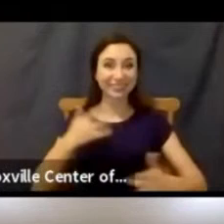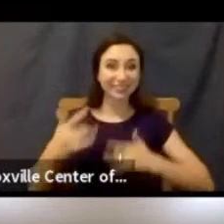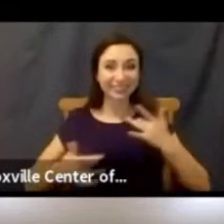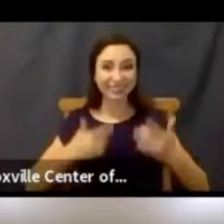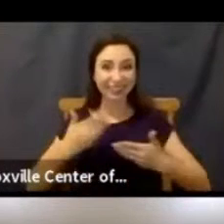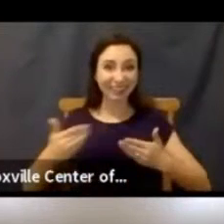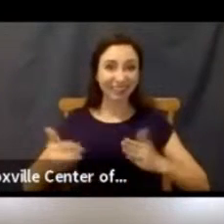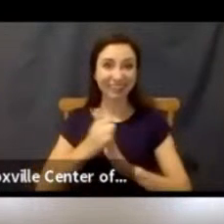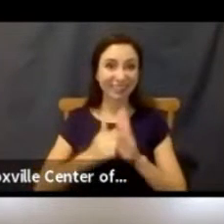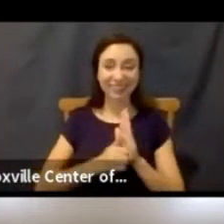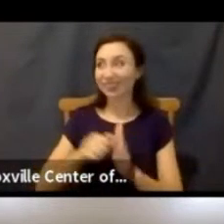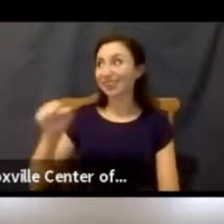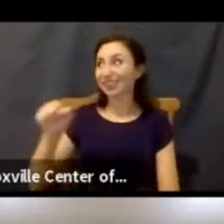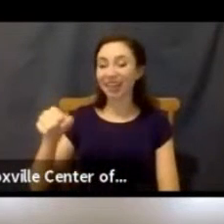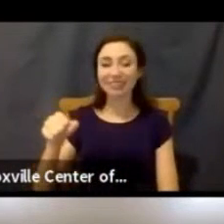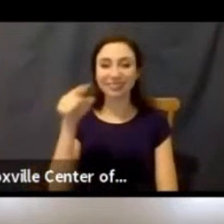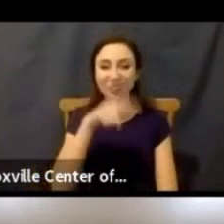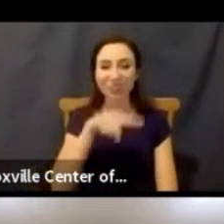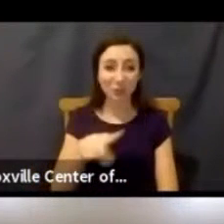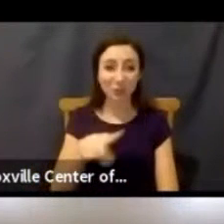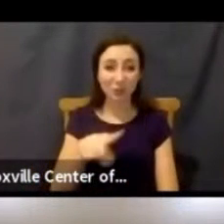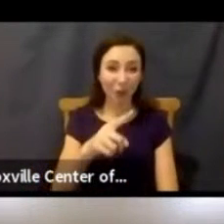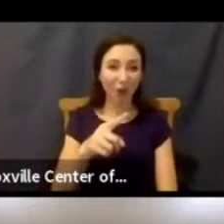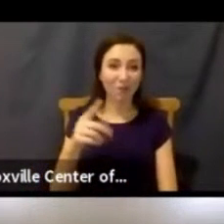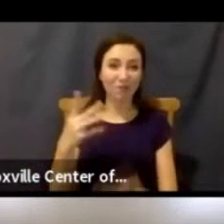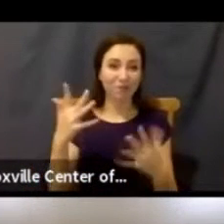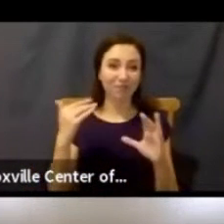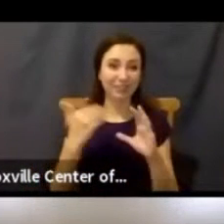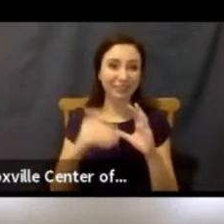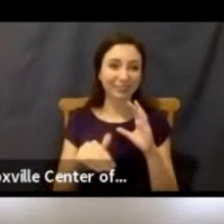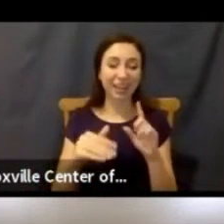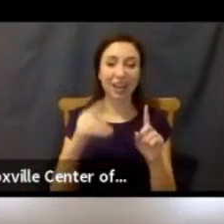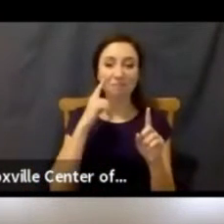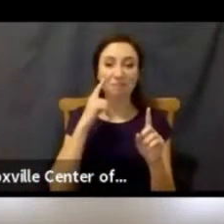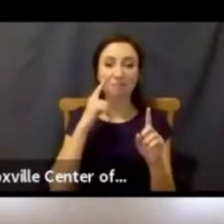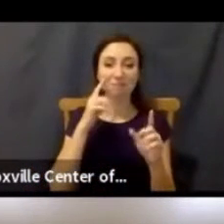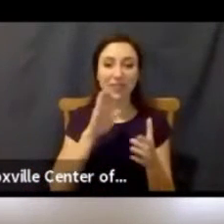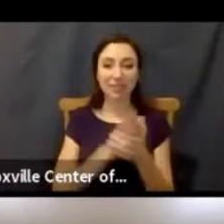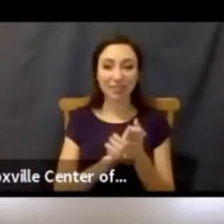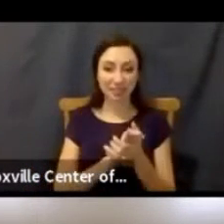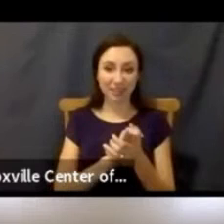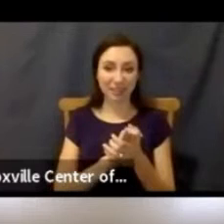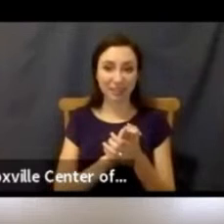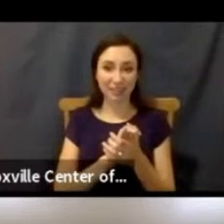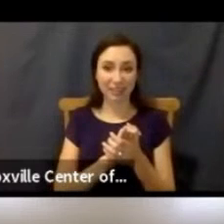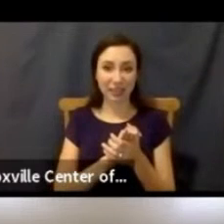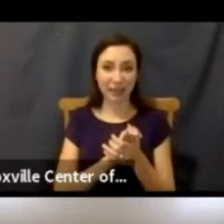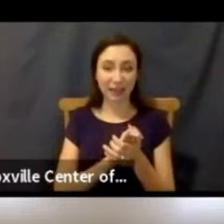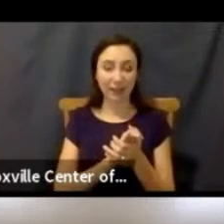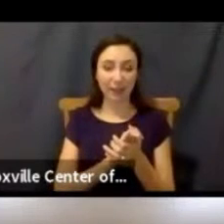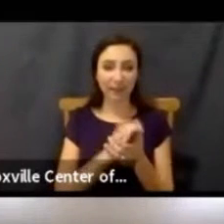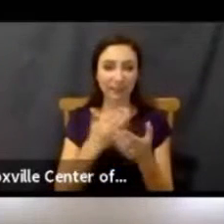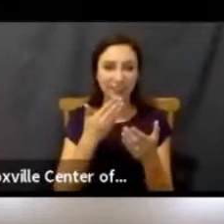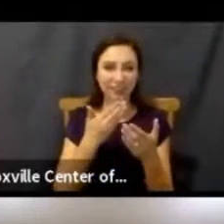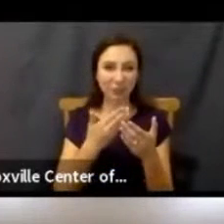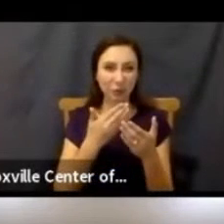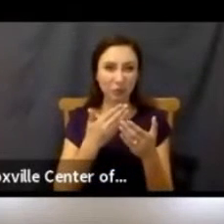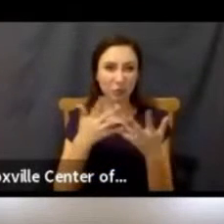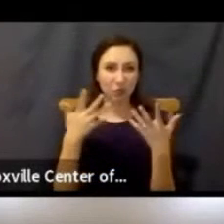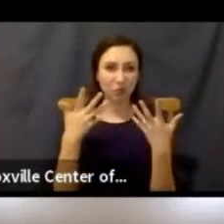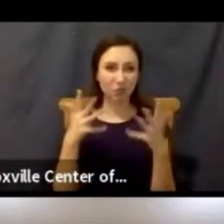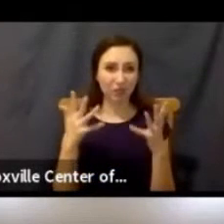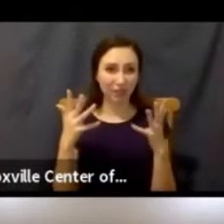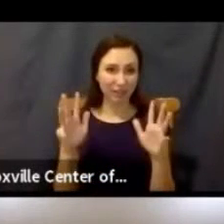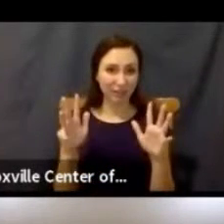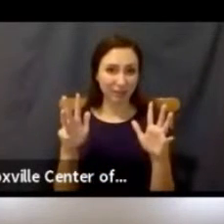excited. Hopefully all of you got it sent out. I believe that it's pretty close to done. I don't